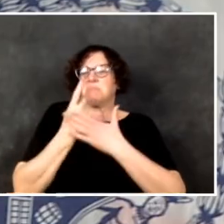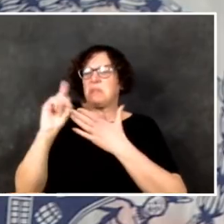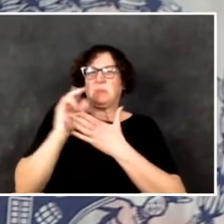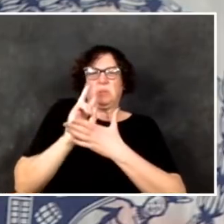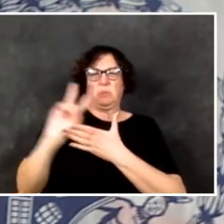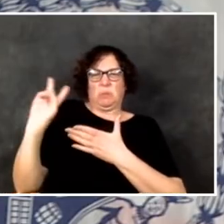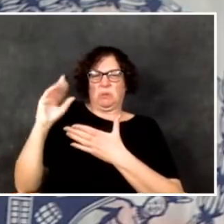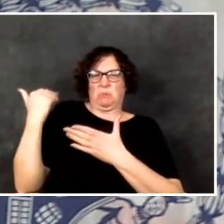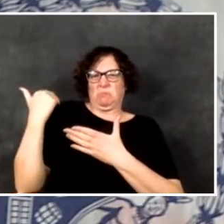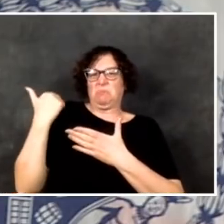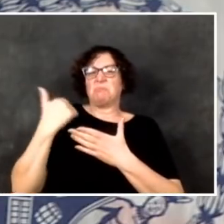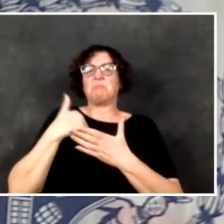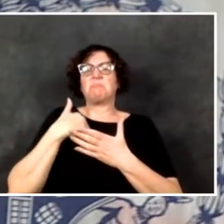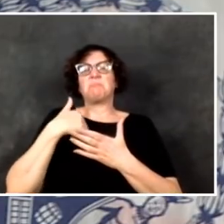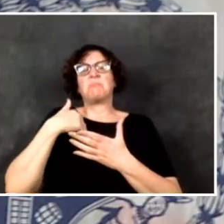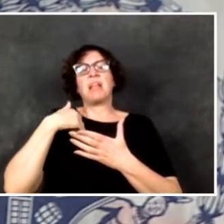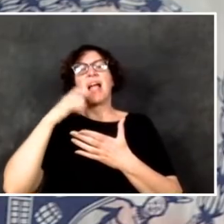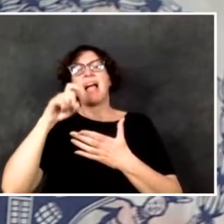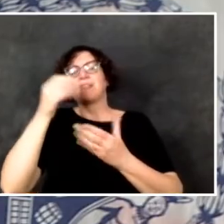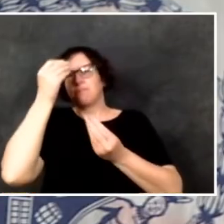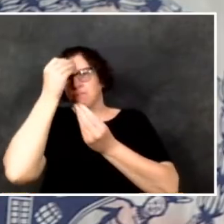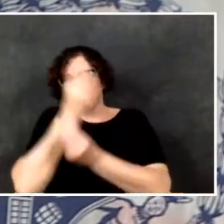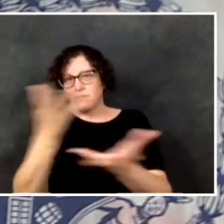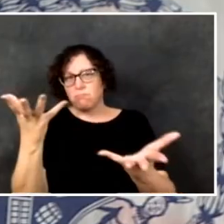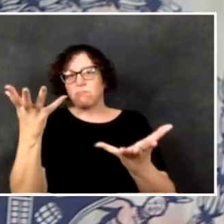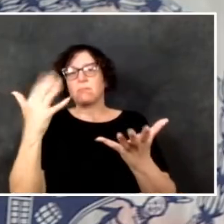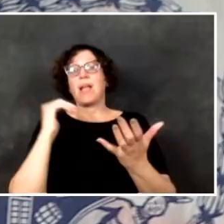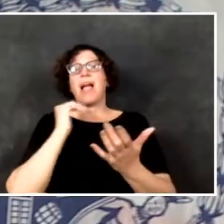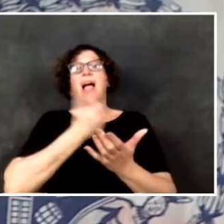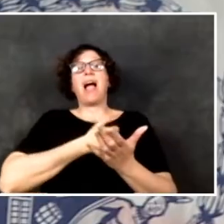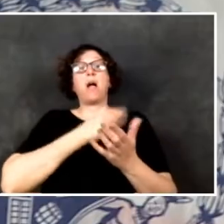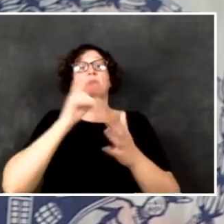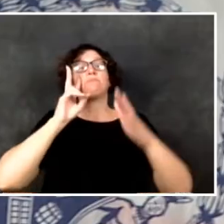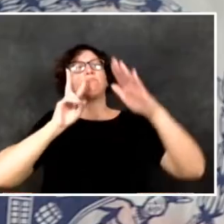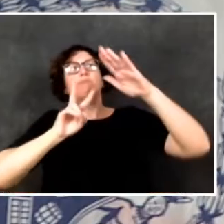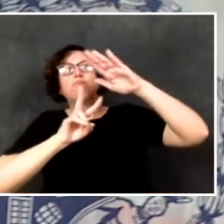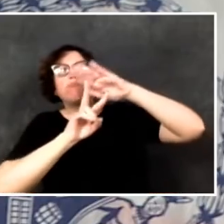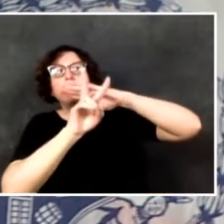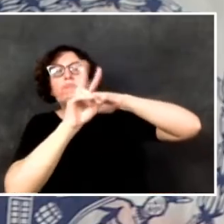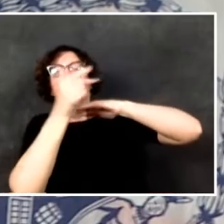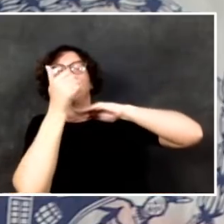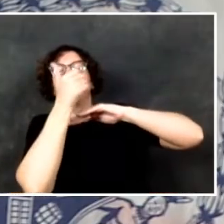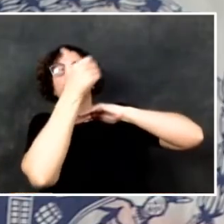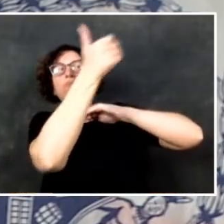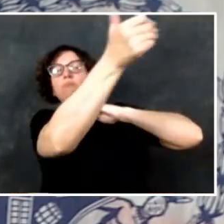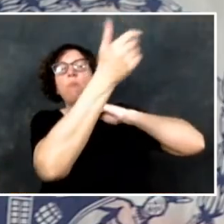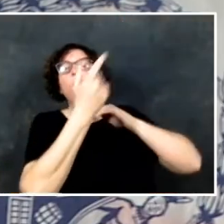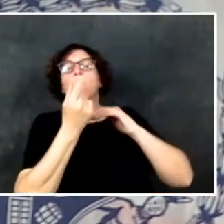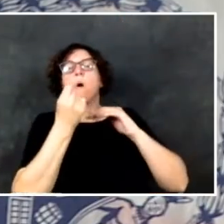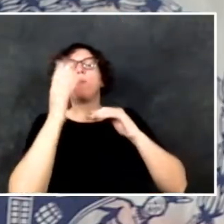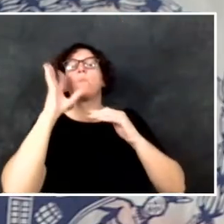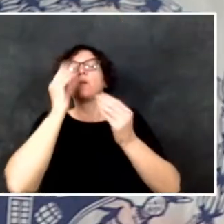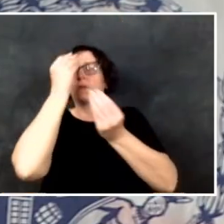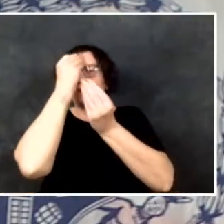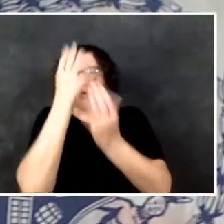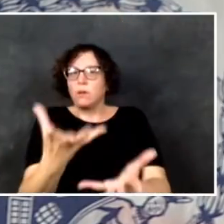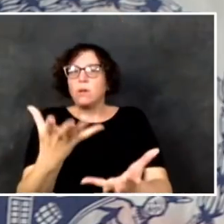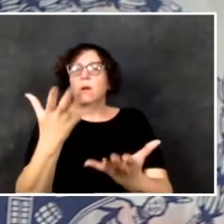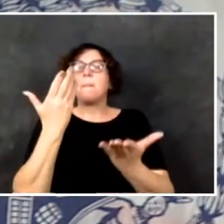is what we project, but we're going to talk to you again, in a day, in 2 days, in 3 days to tell you what the latest